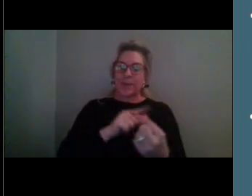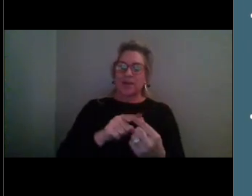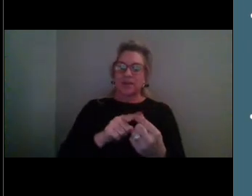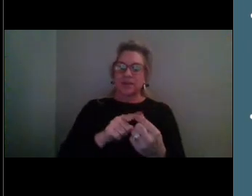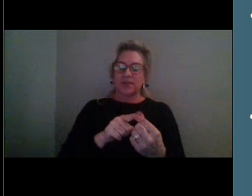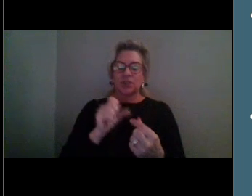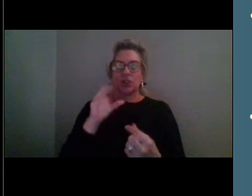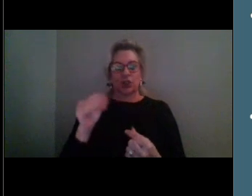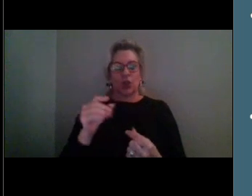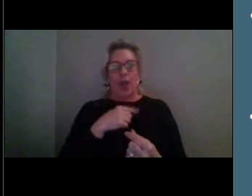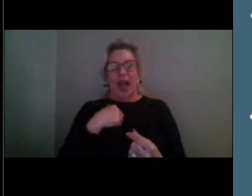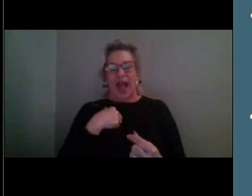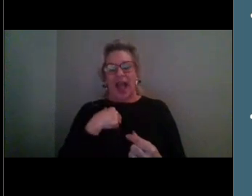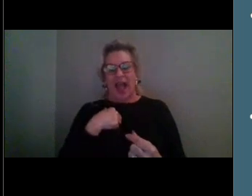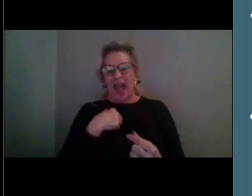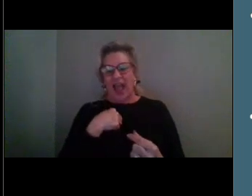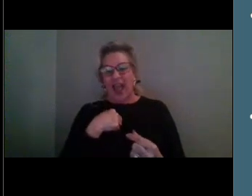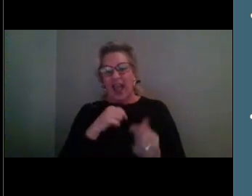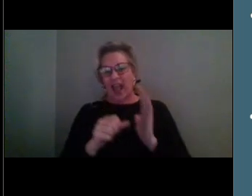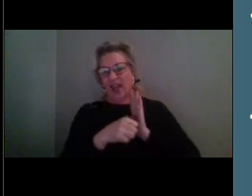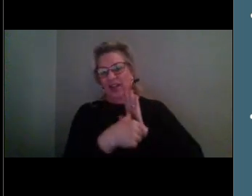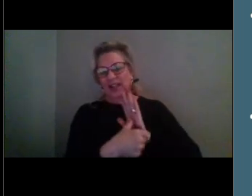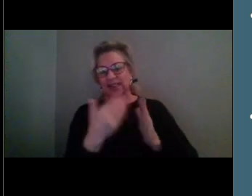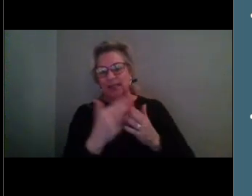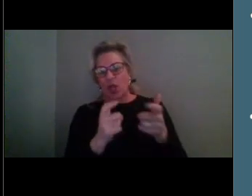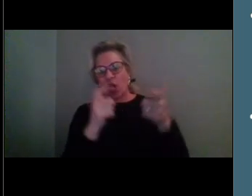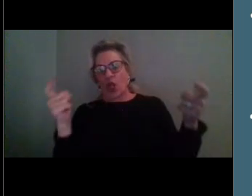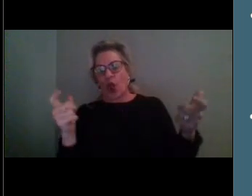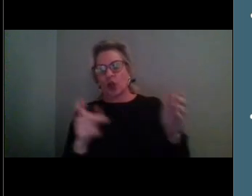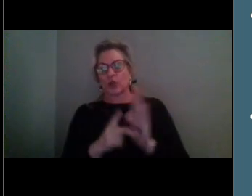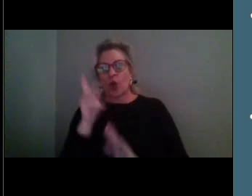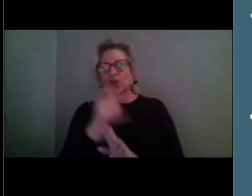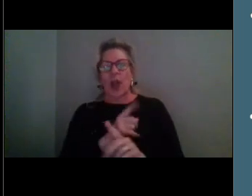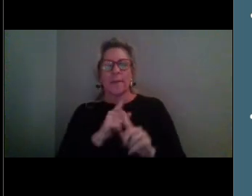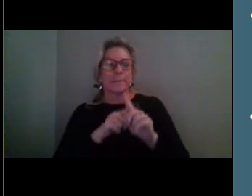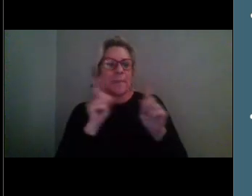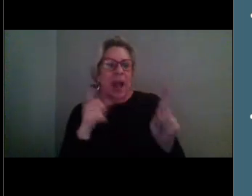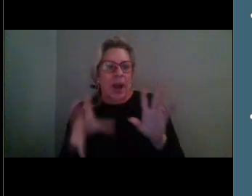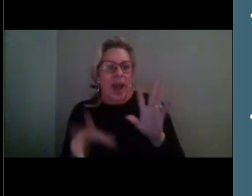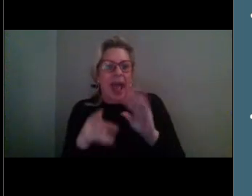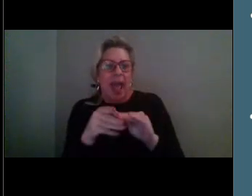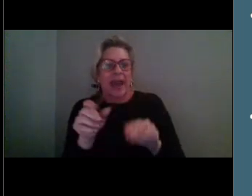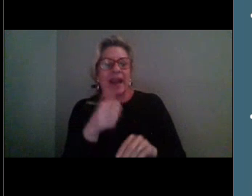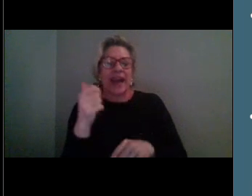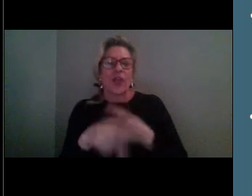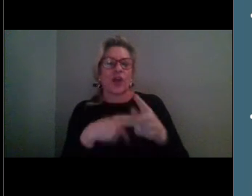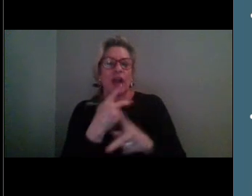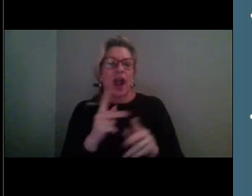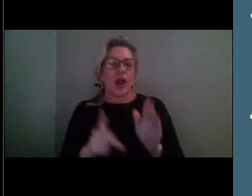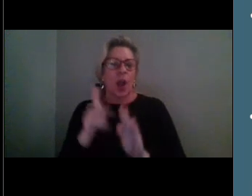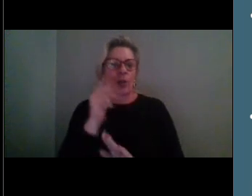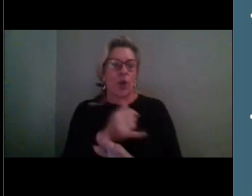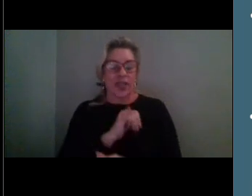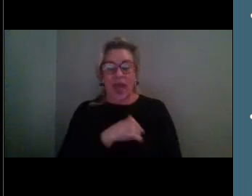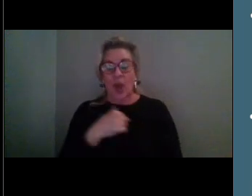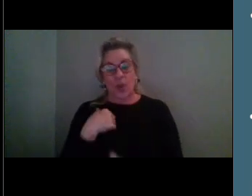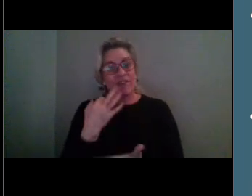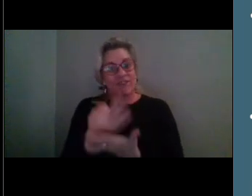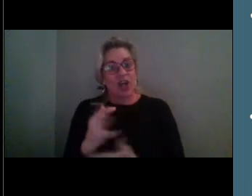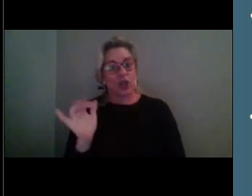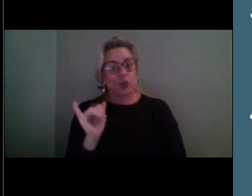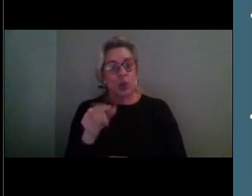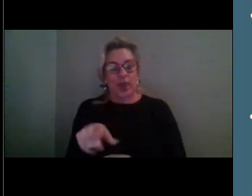So I highlighted some of the large projects, but I wanted to highlight another kind of project that we fund too, which is